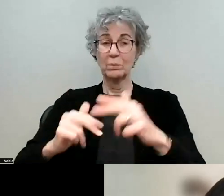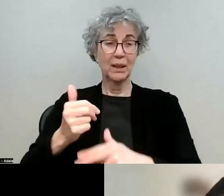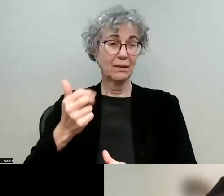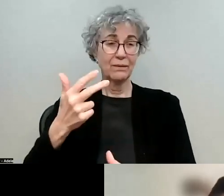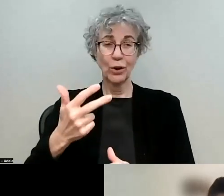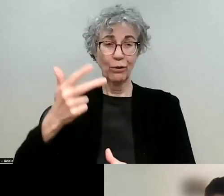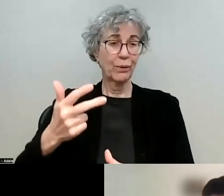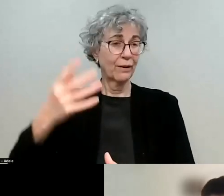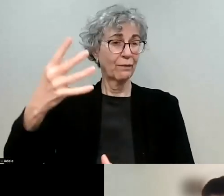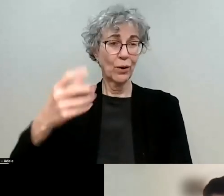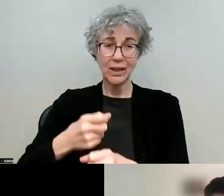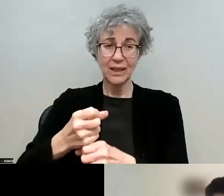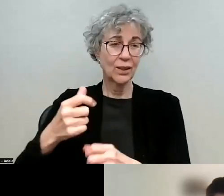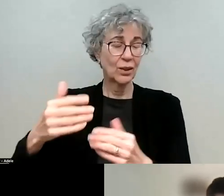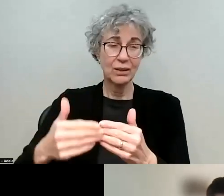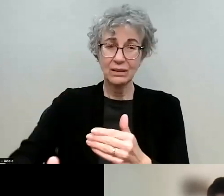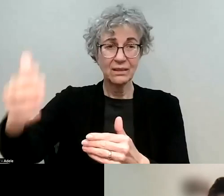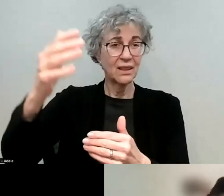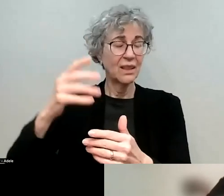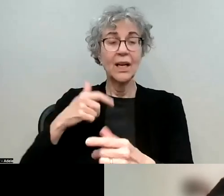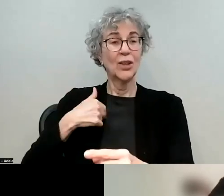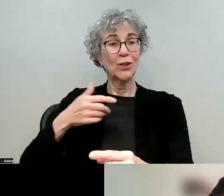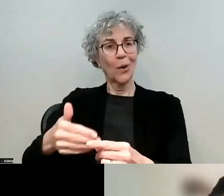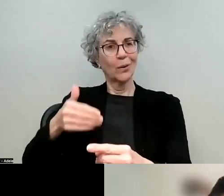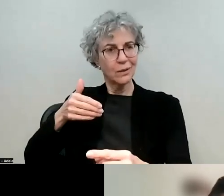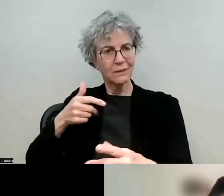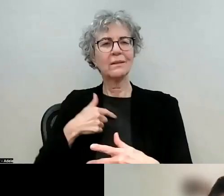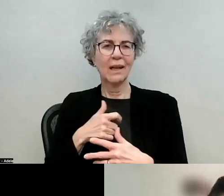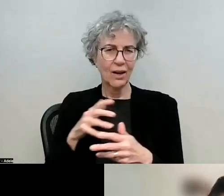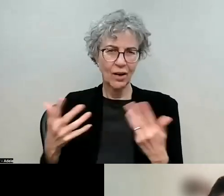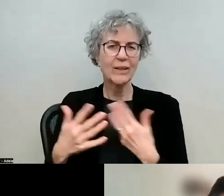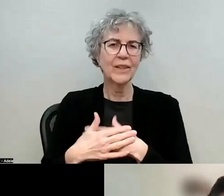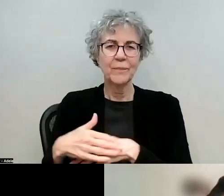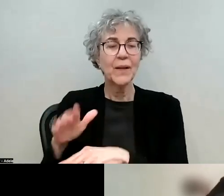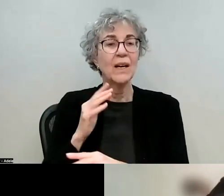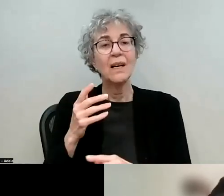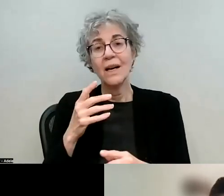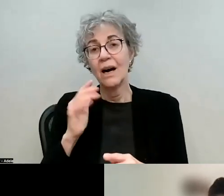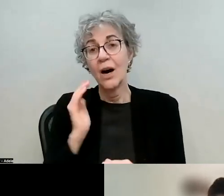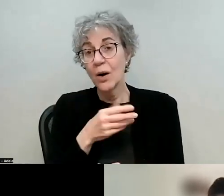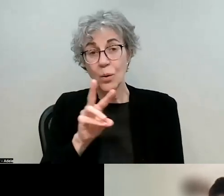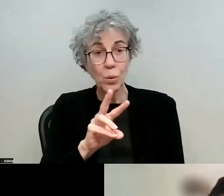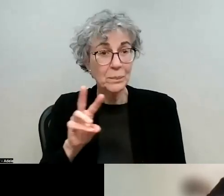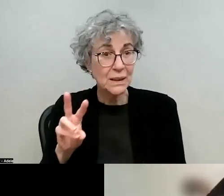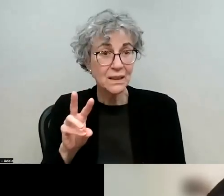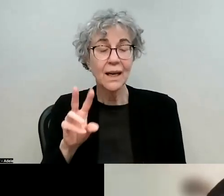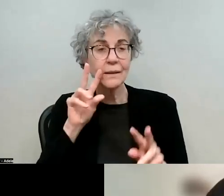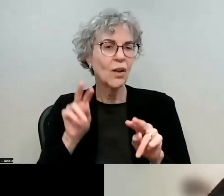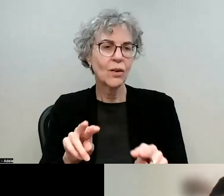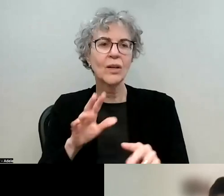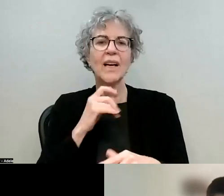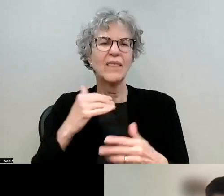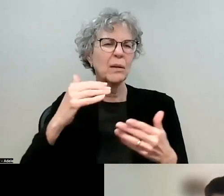years, we'll be doing a lot of consultations. So stay tuned. Our website is the place to go, and there'll be a list where people can sign